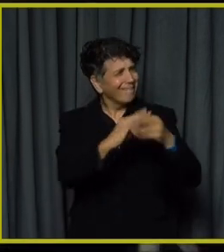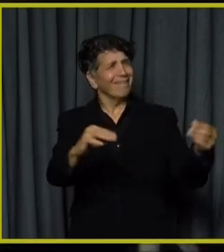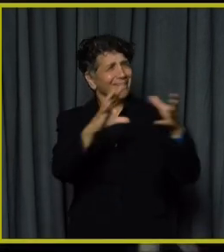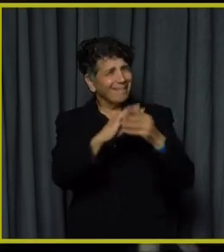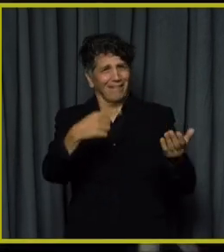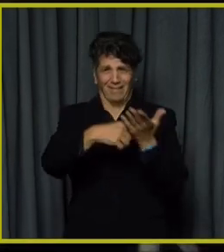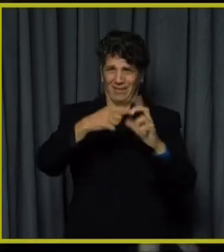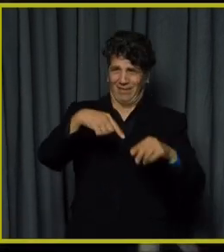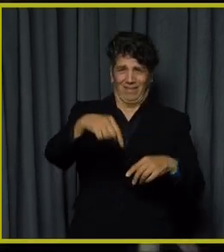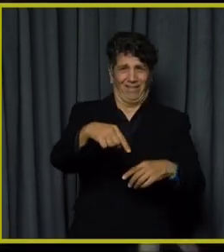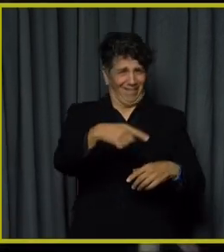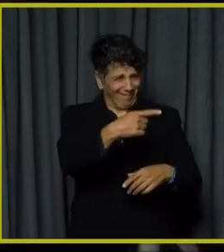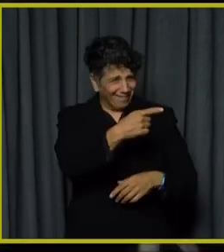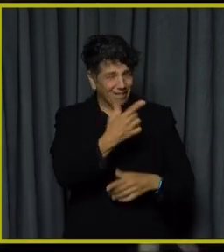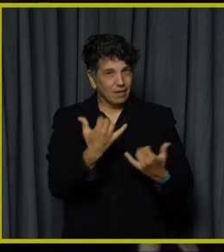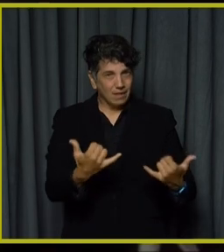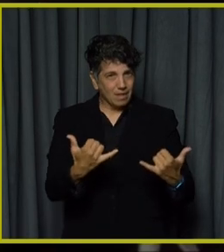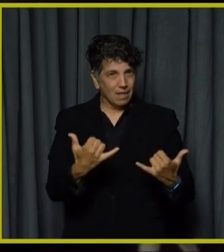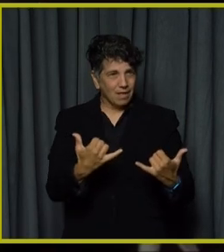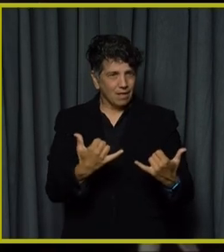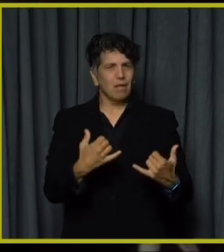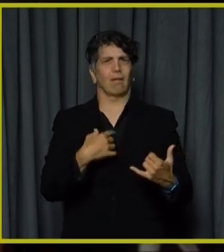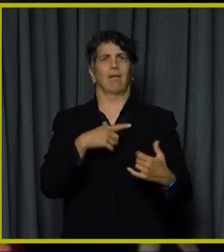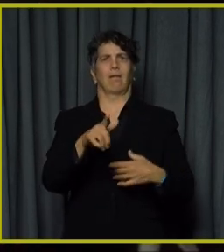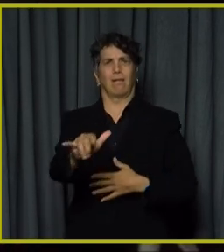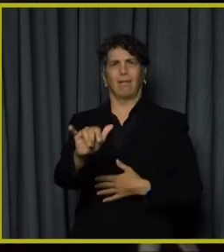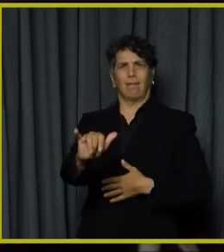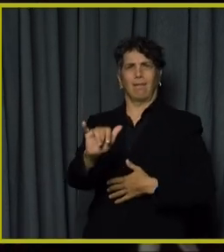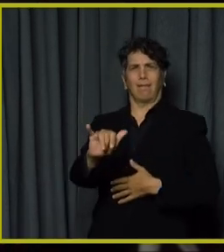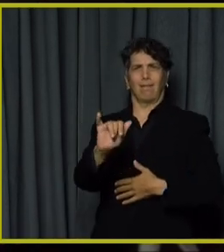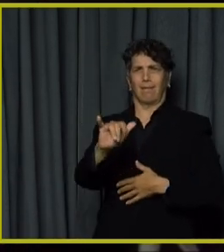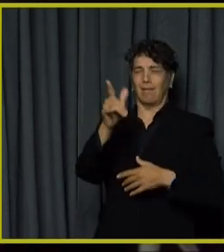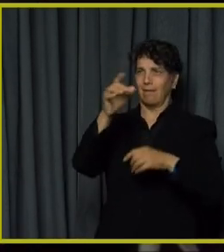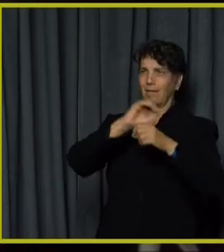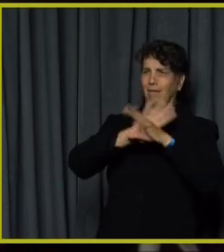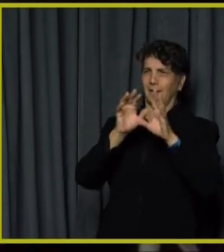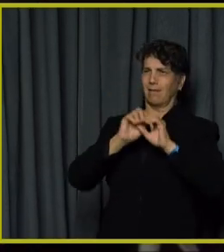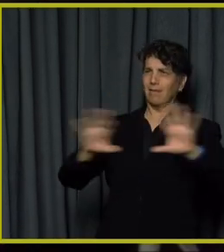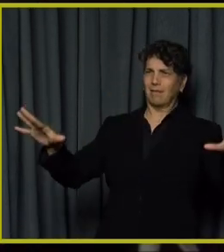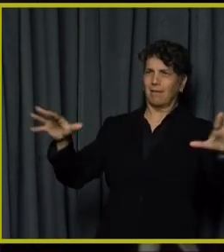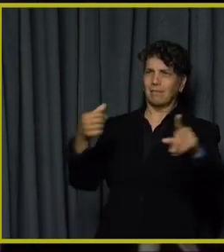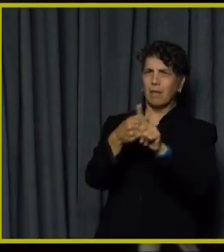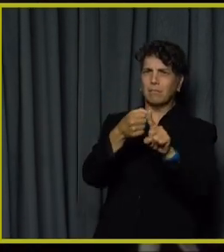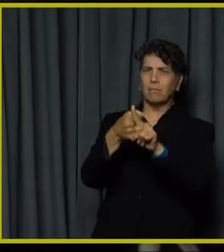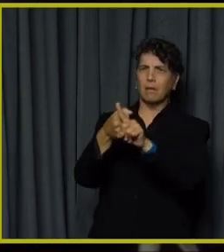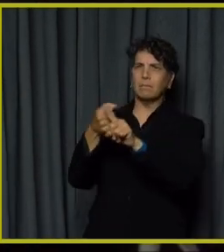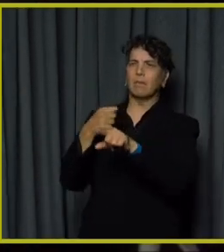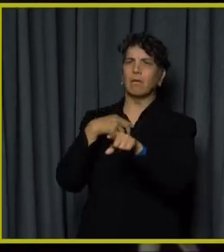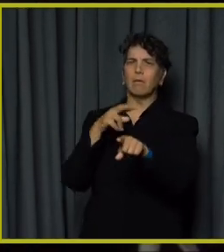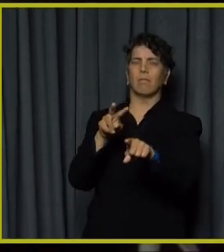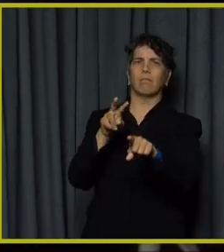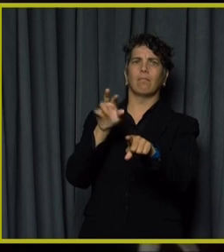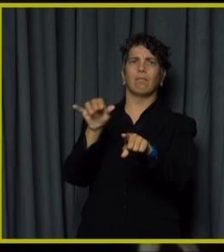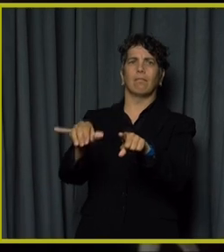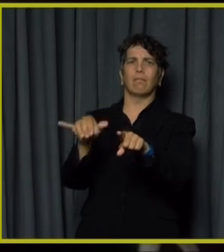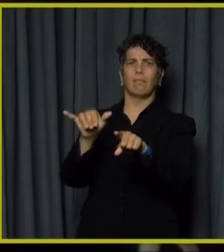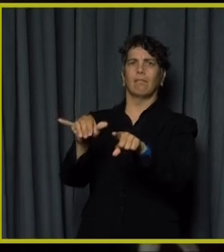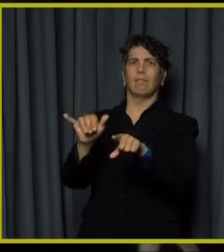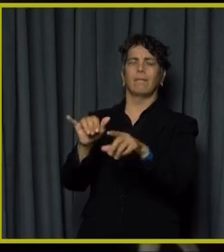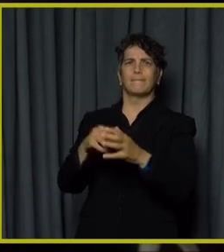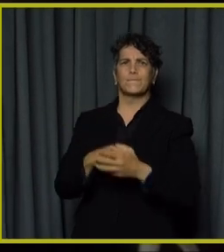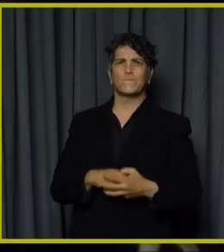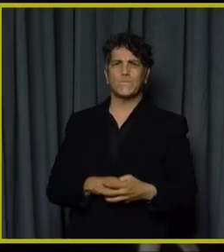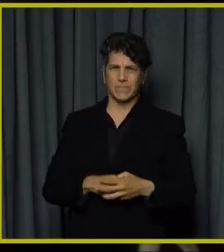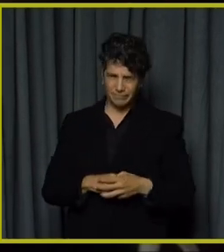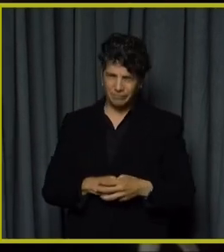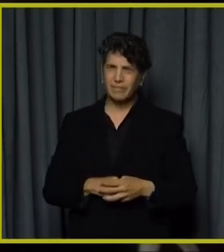in a moment now between the coronavirus pandemic and the great social upheaval that we've got, where it seems that the